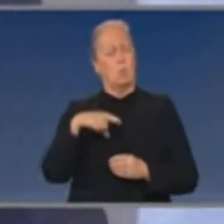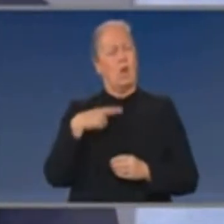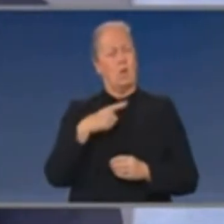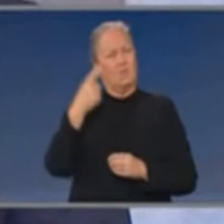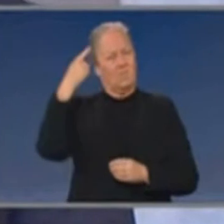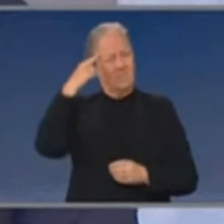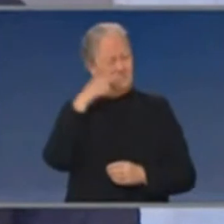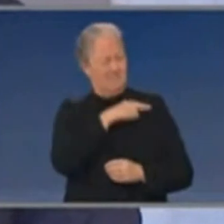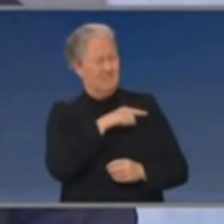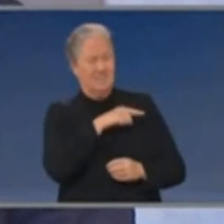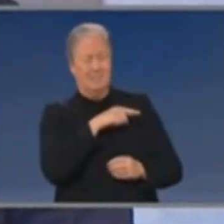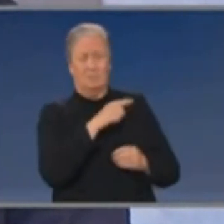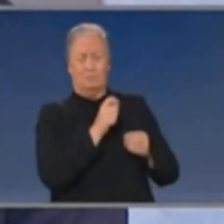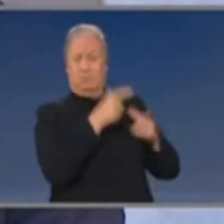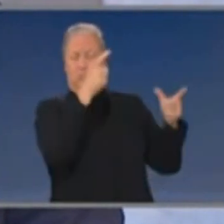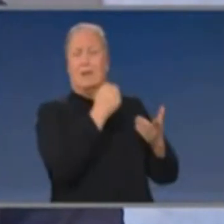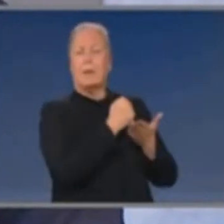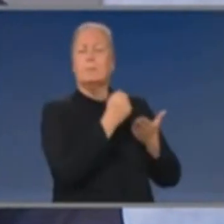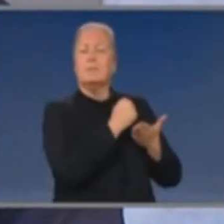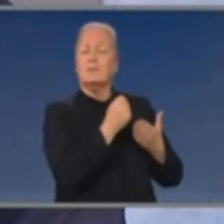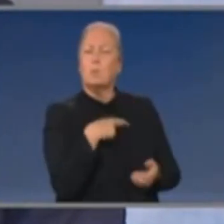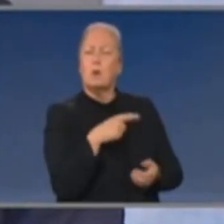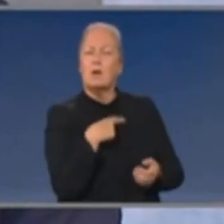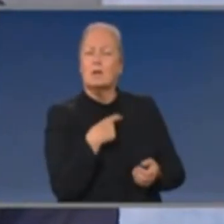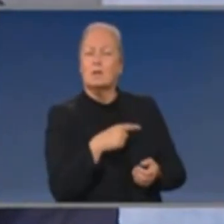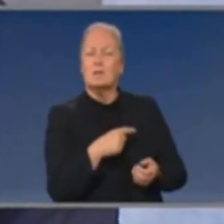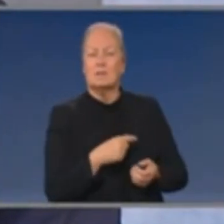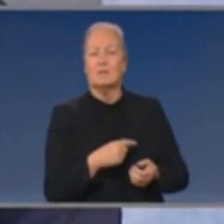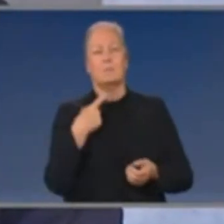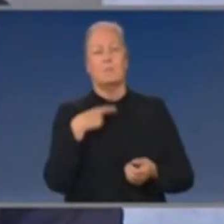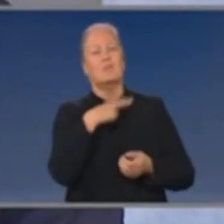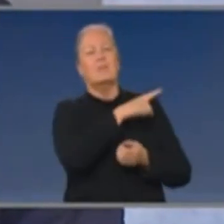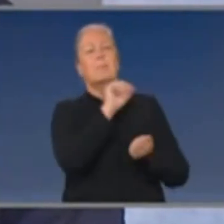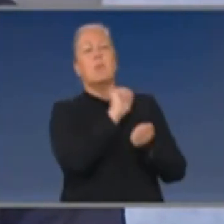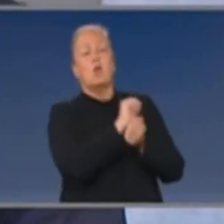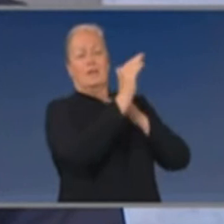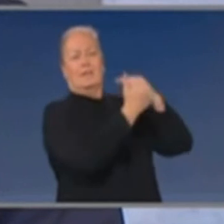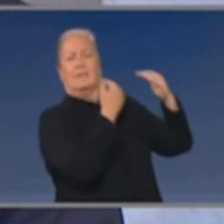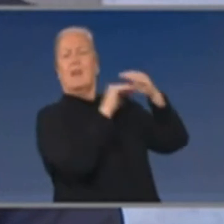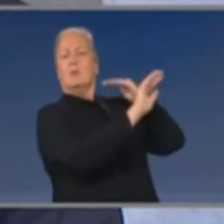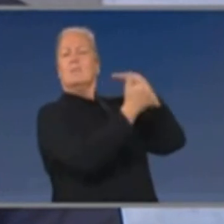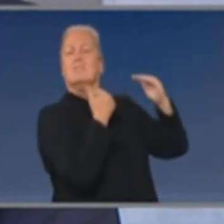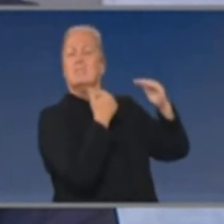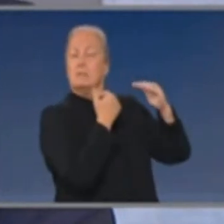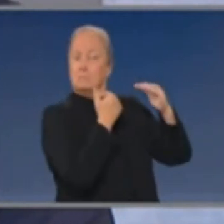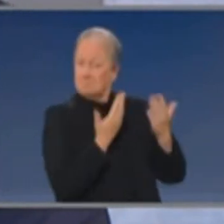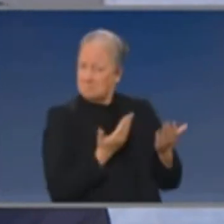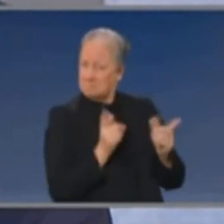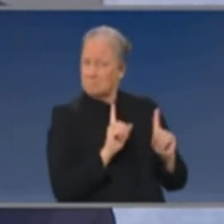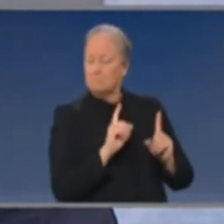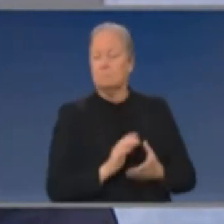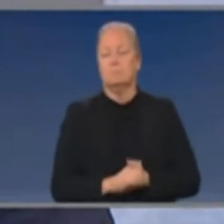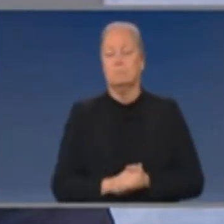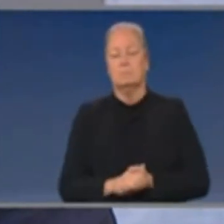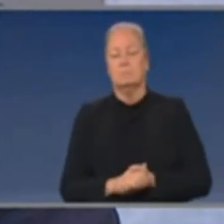rate is so high? Has the state's border policy contributed to it? And what are you doing to help WA specifically? Well, I'm going to defer